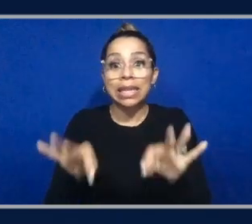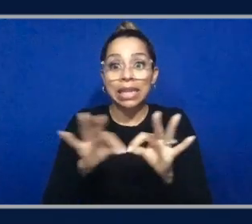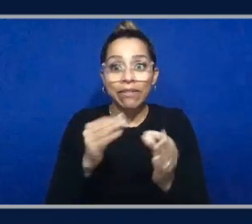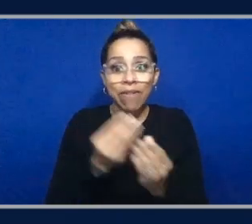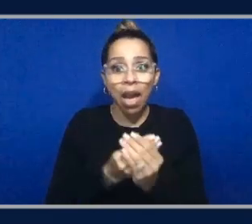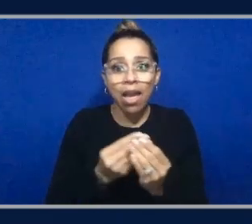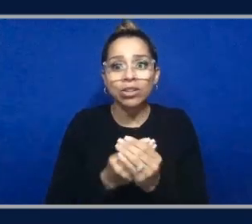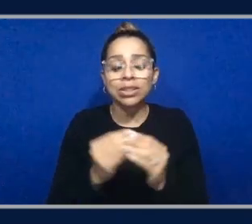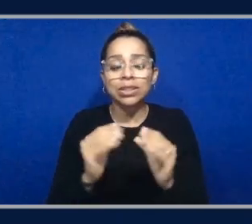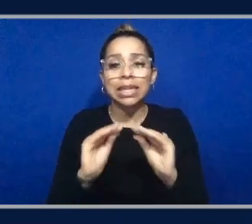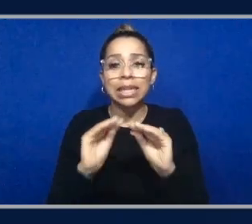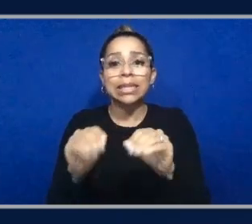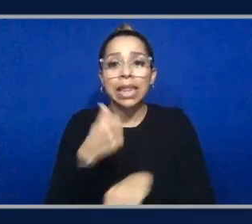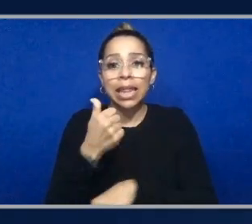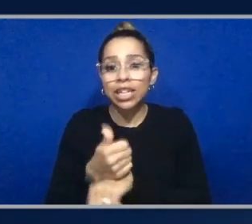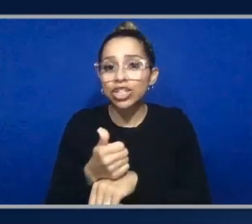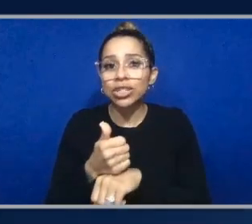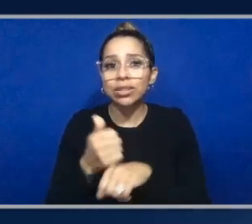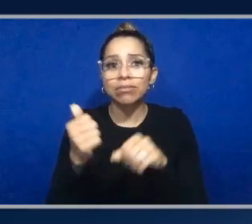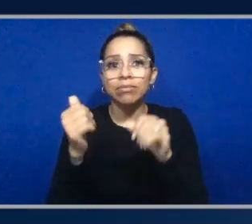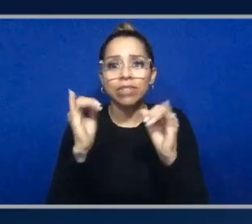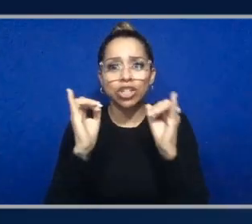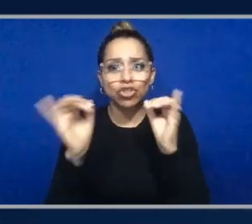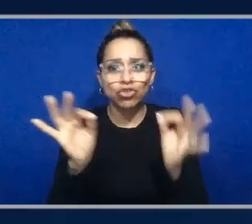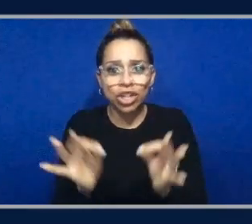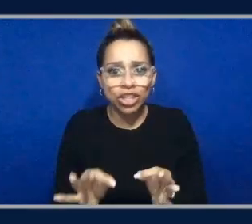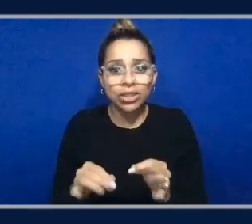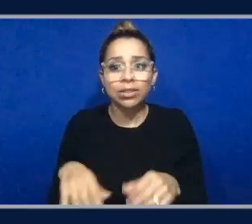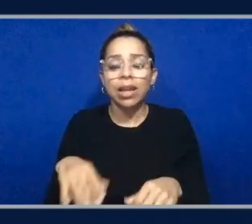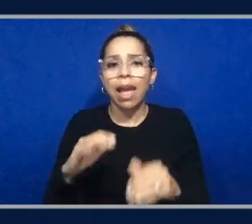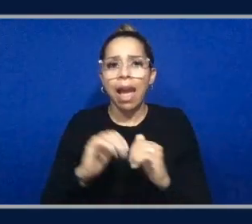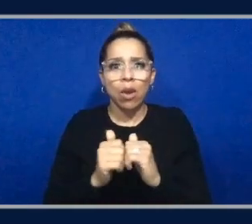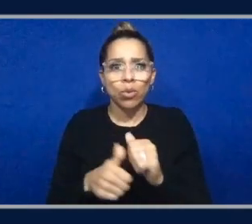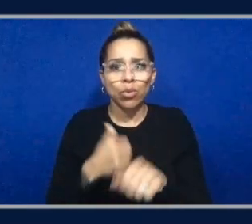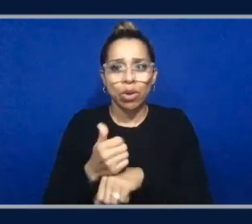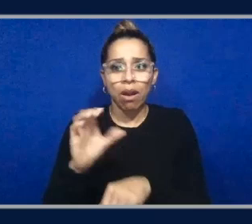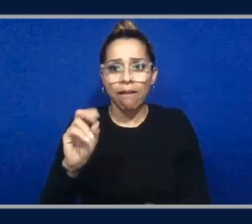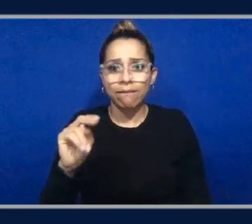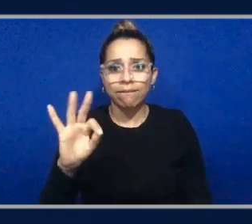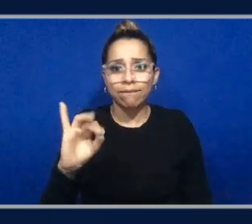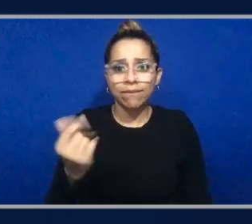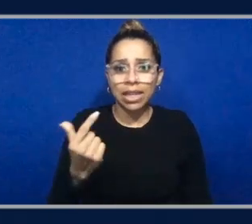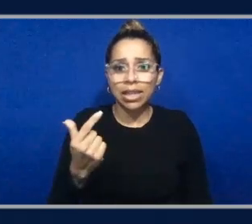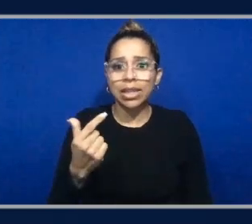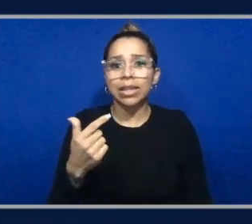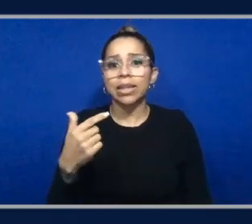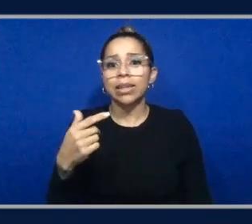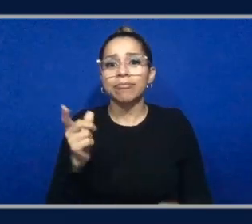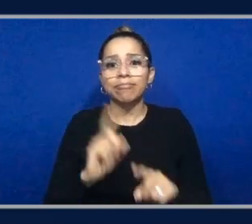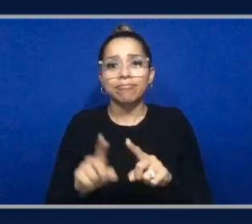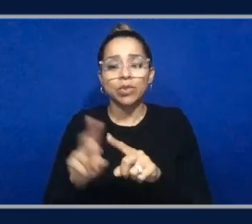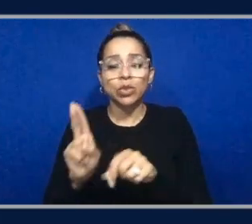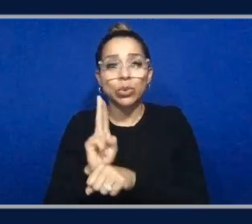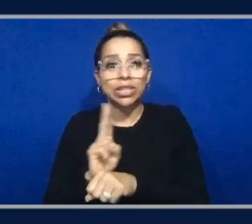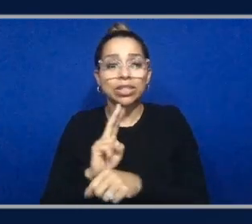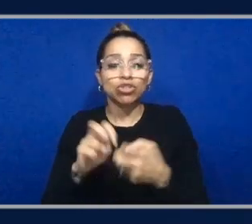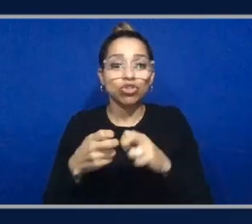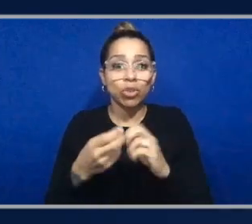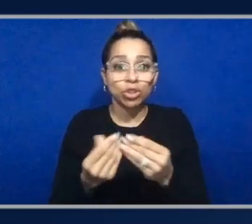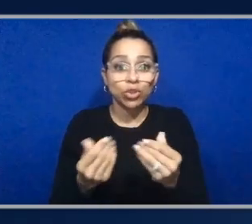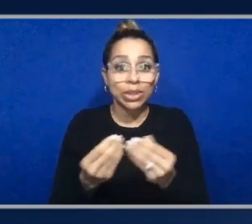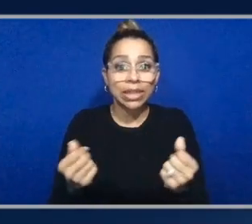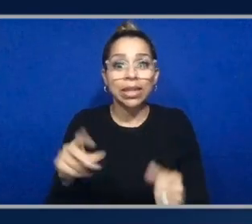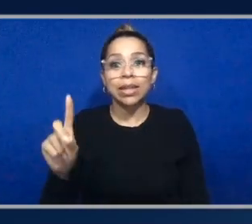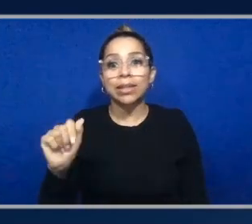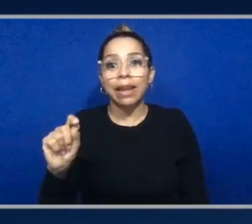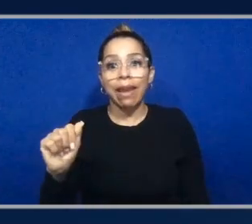variables for this project, the usage, troubleshooting tips, performance optimization, and data flow, which is one of my favorites. I got to make this, since I'm